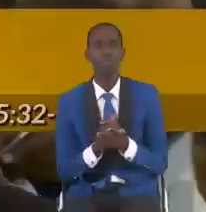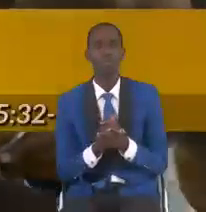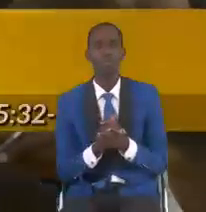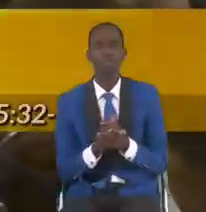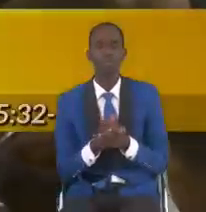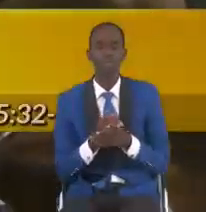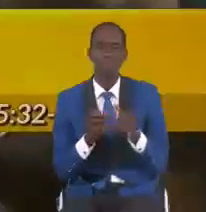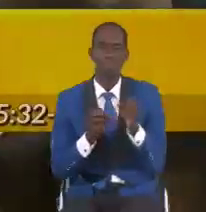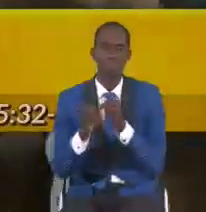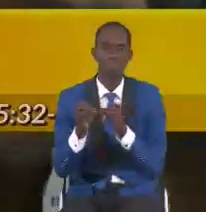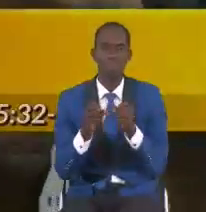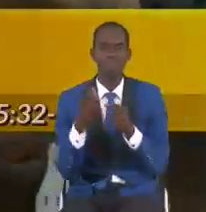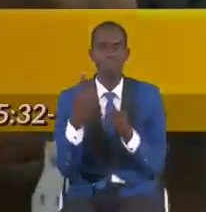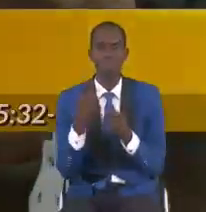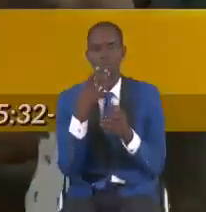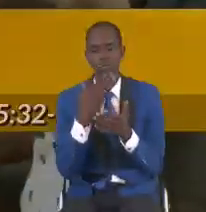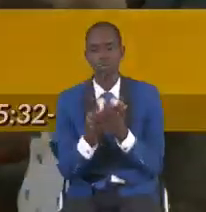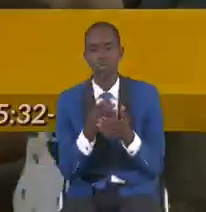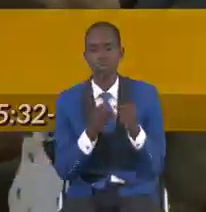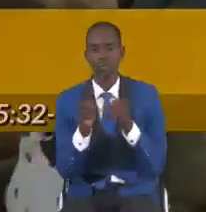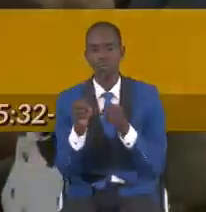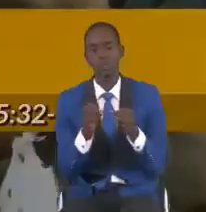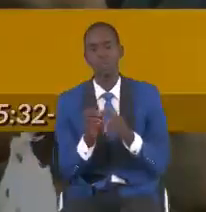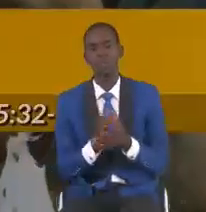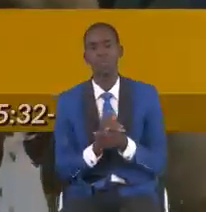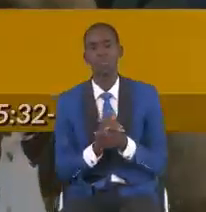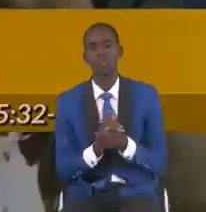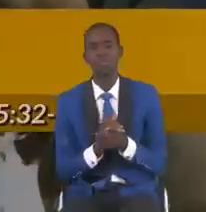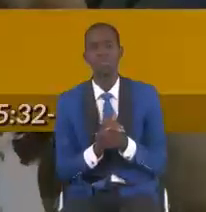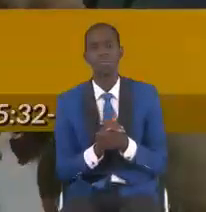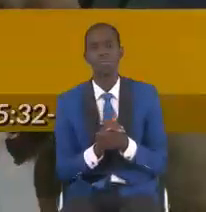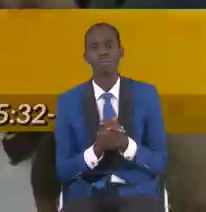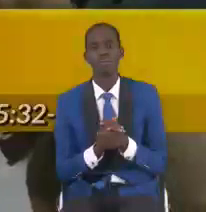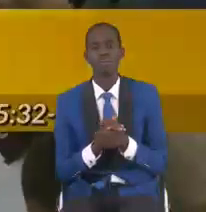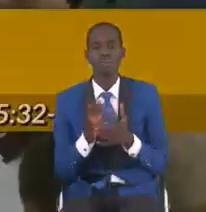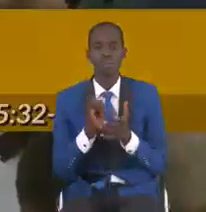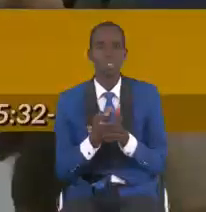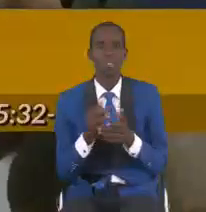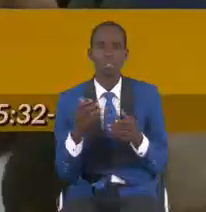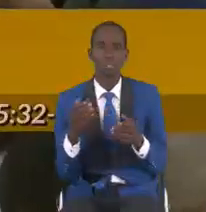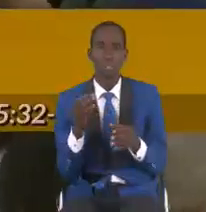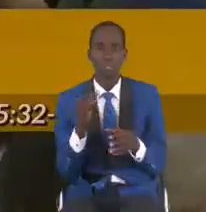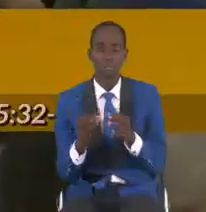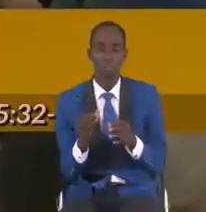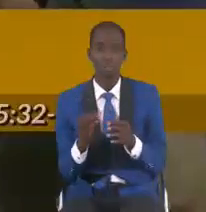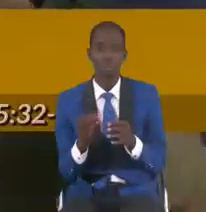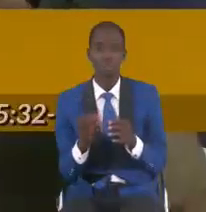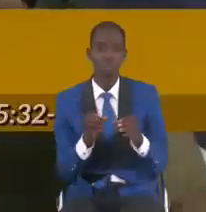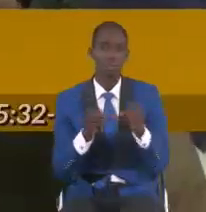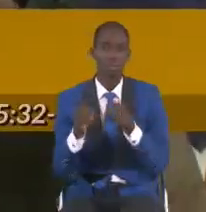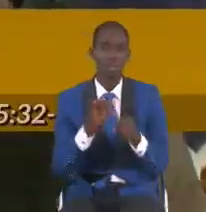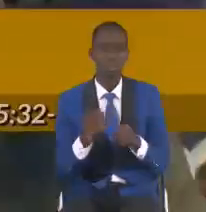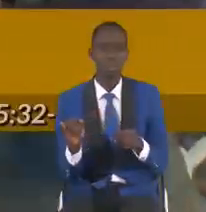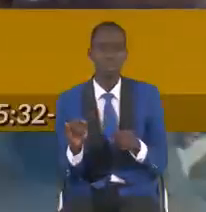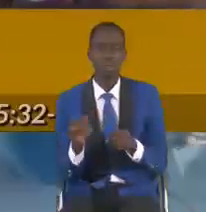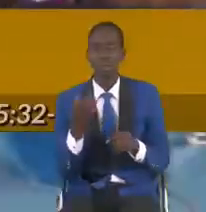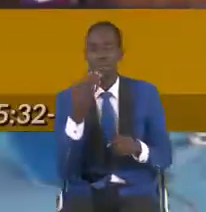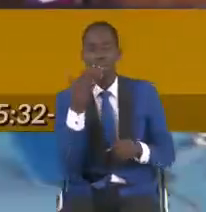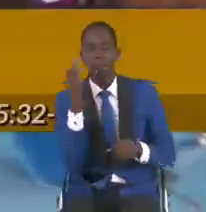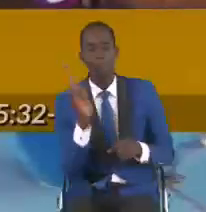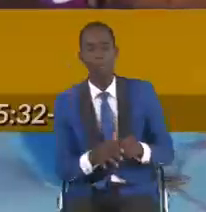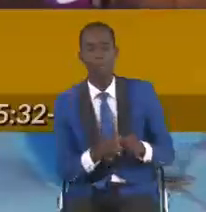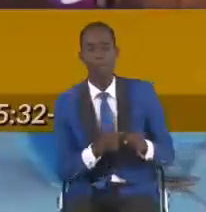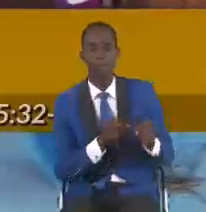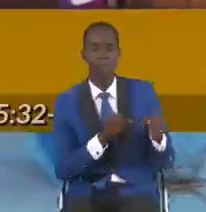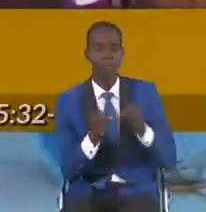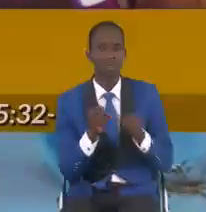Fight the good fight that takes grace. Fighting a bad fight that does